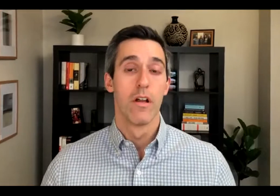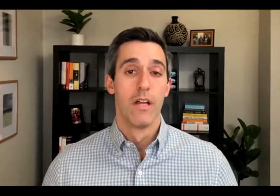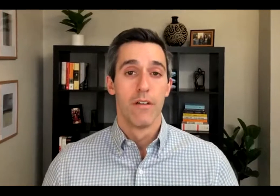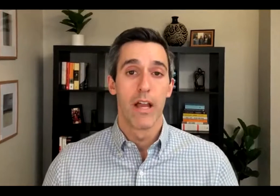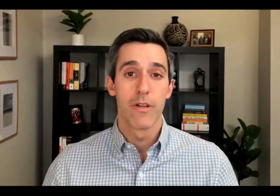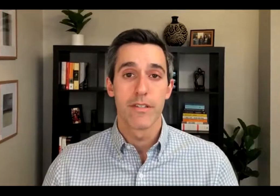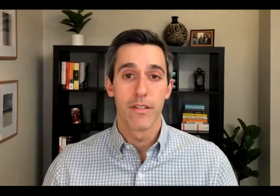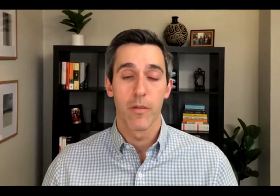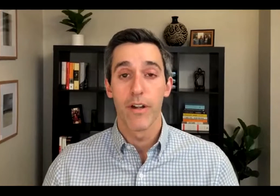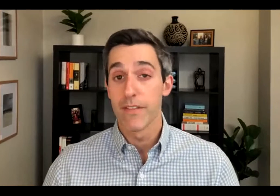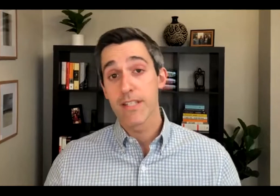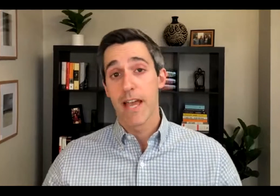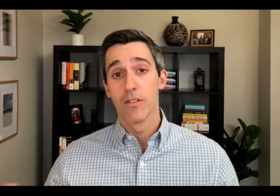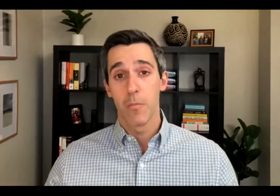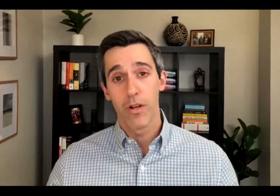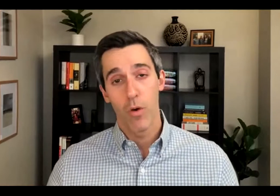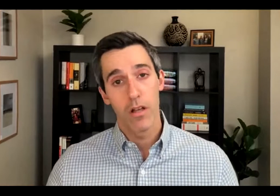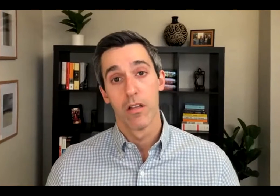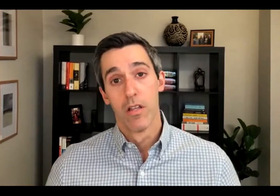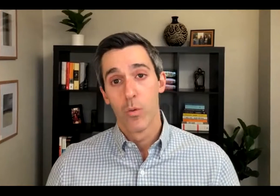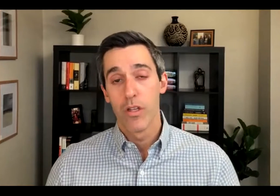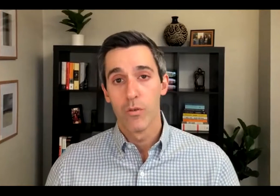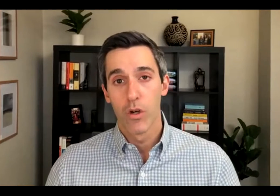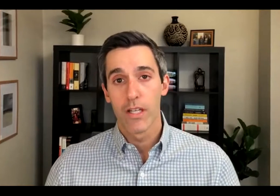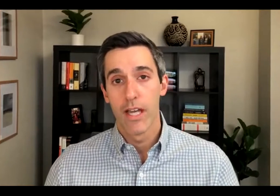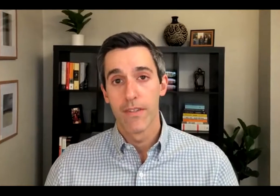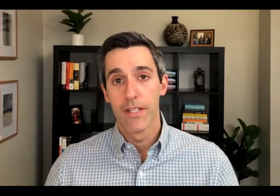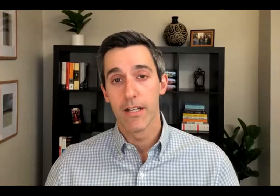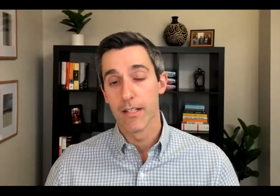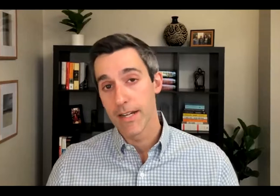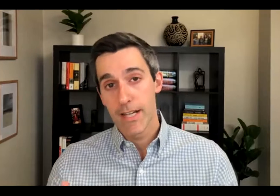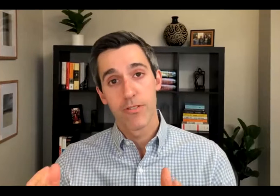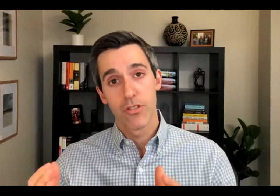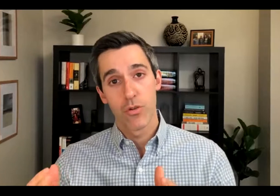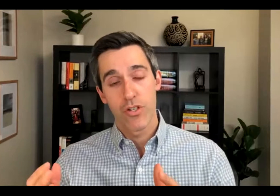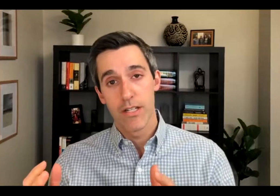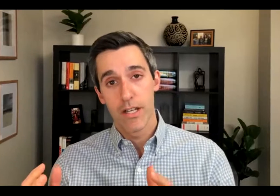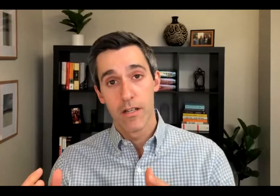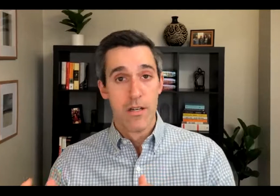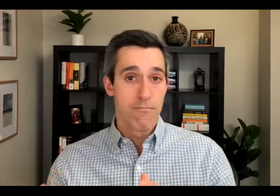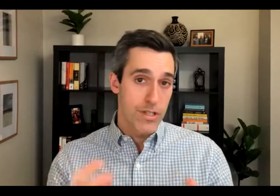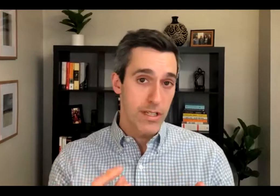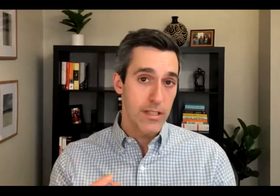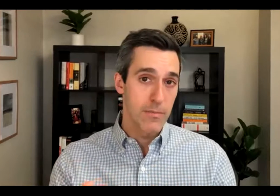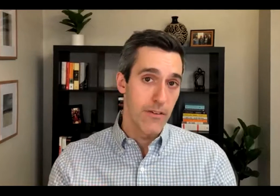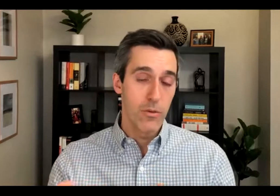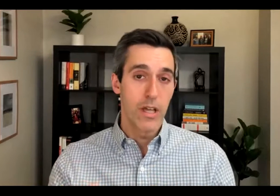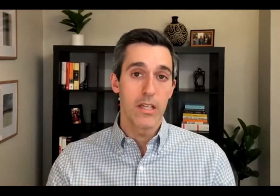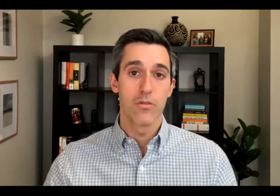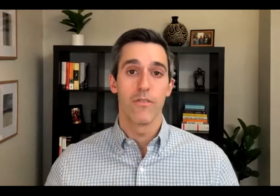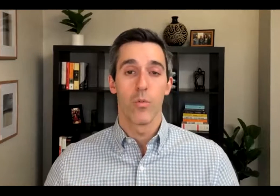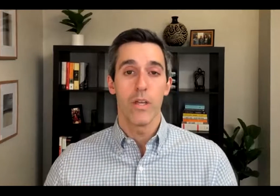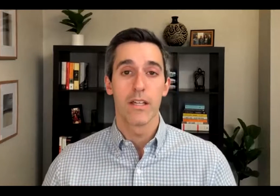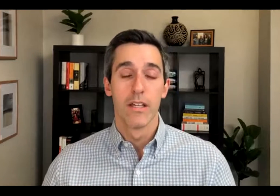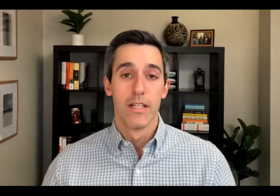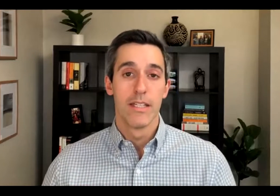more virus in the community. And this has held up pretty well when you look at the data. A lot of times the sewer shed data precedes by a few days